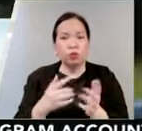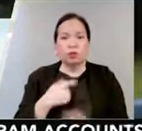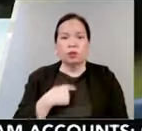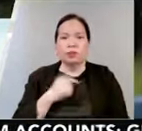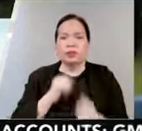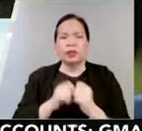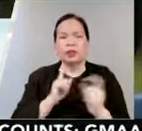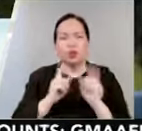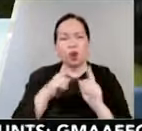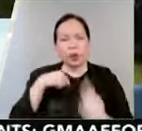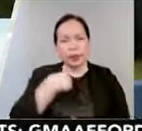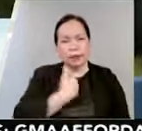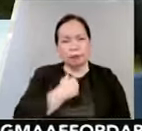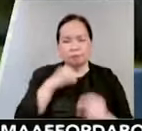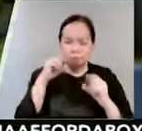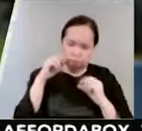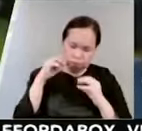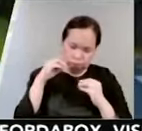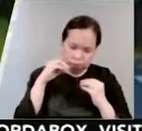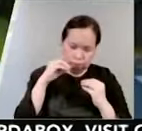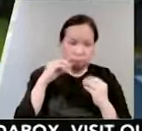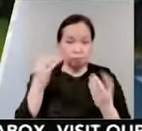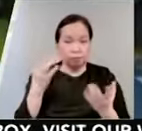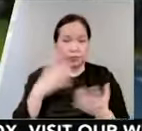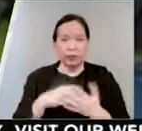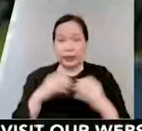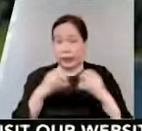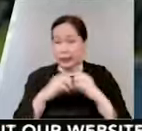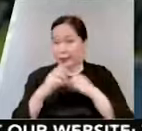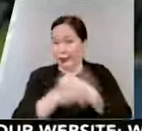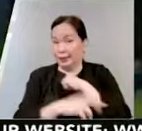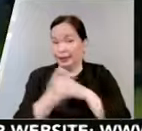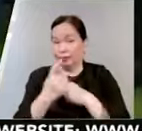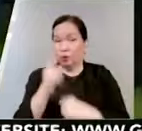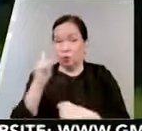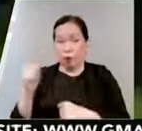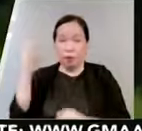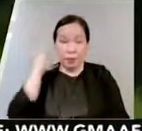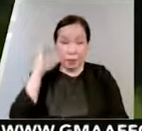self-conversations. Mula sa GMA Regional TV 1 Mindanao at GMA